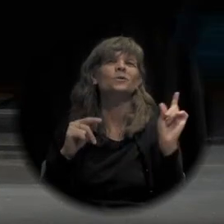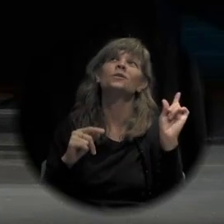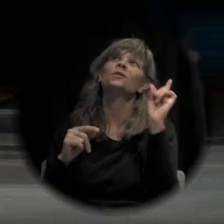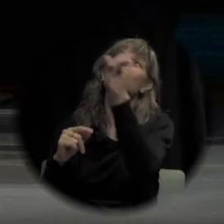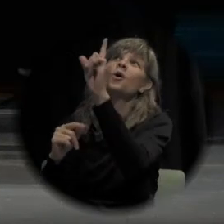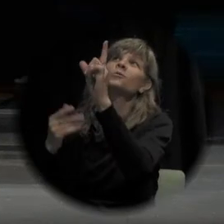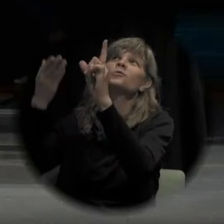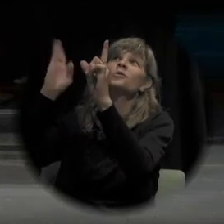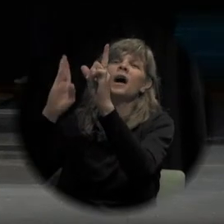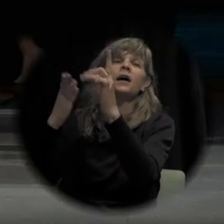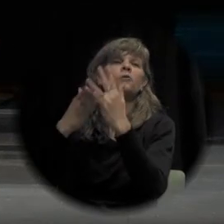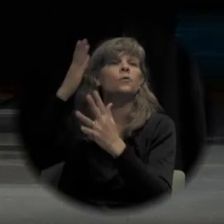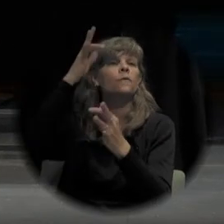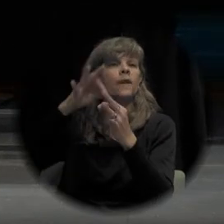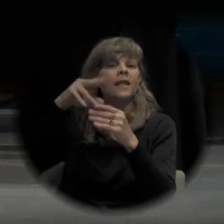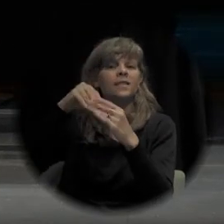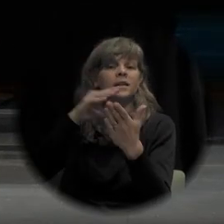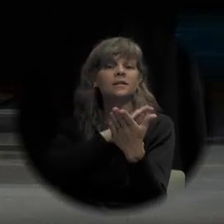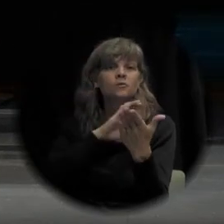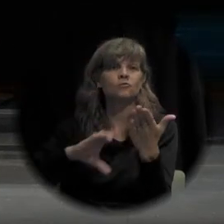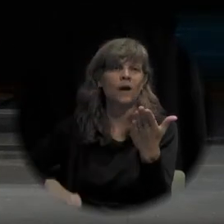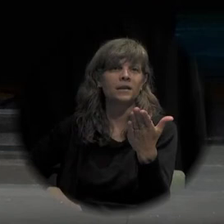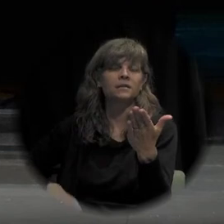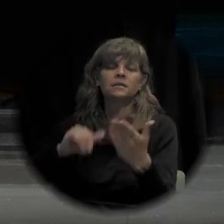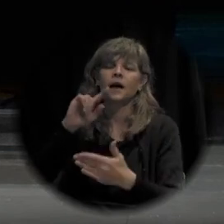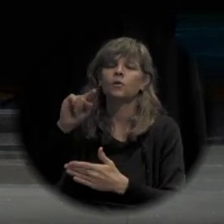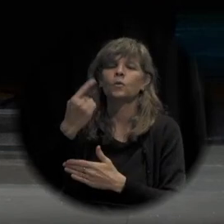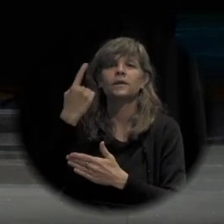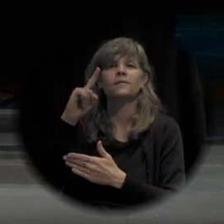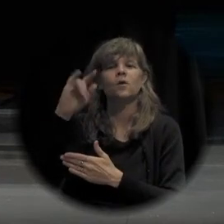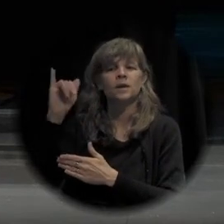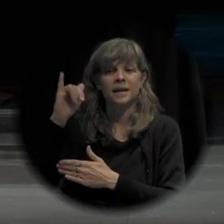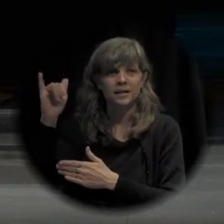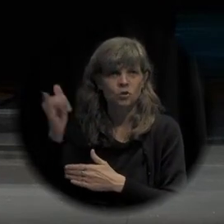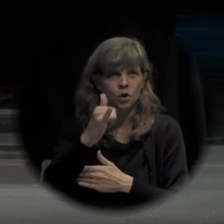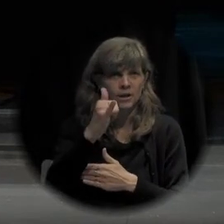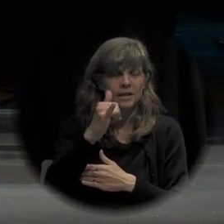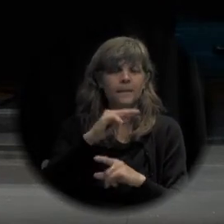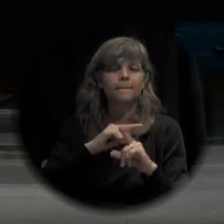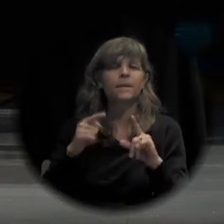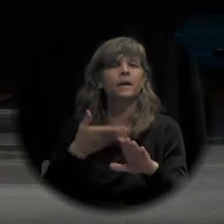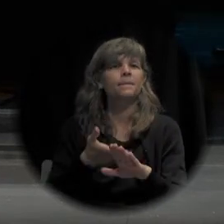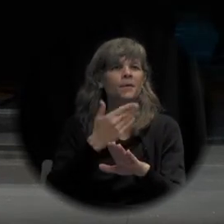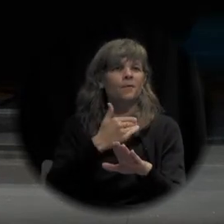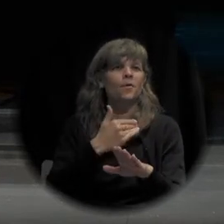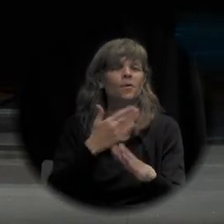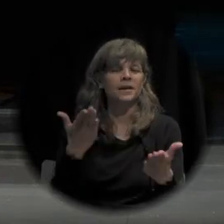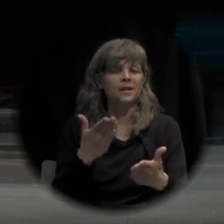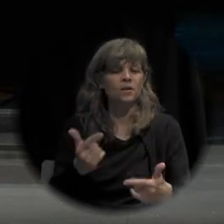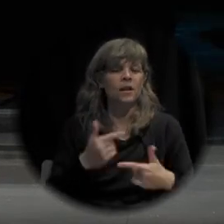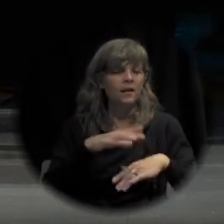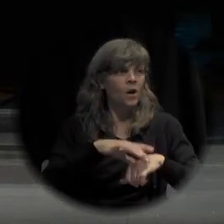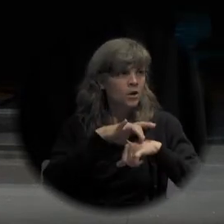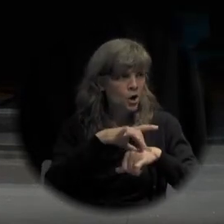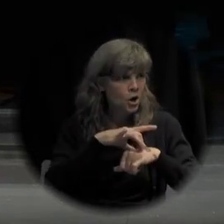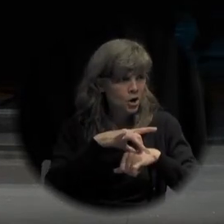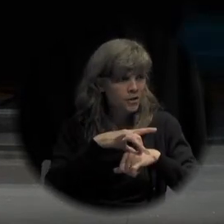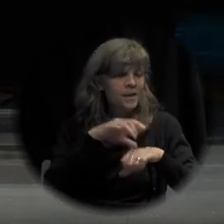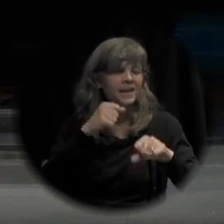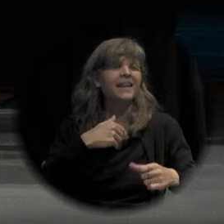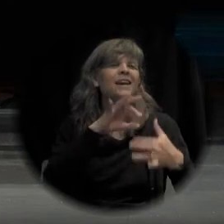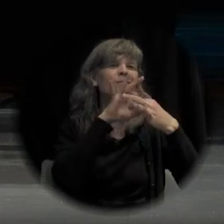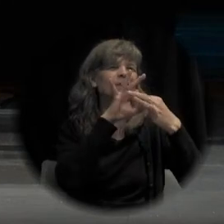by faith in Christ. But it's not just for an eternal security. It is that, but it's far more than that. My life